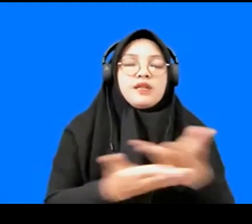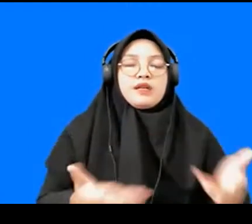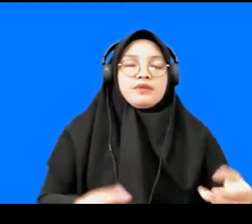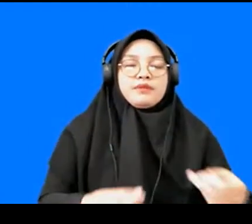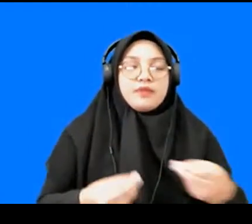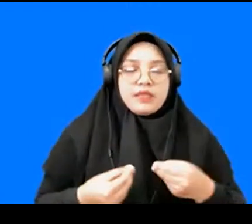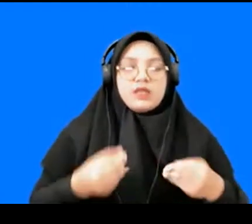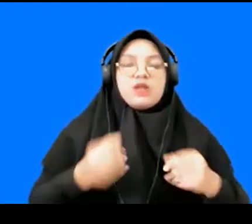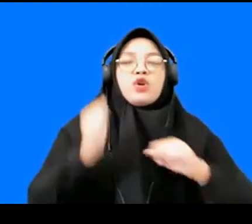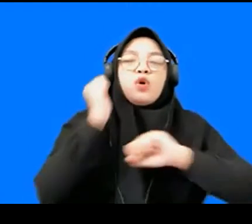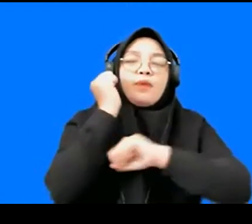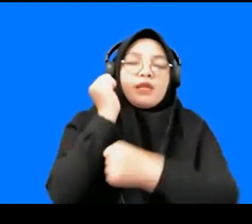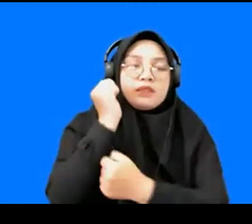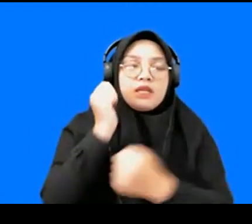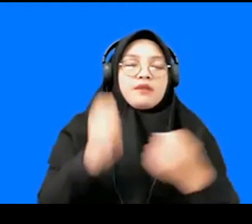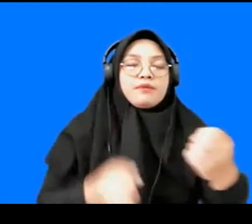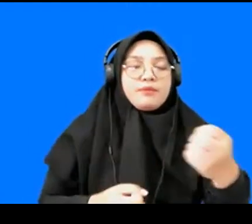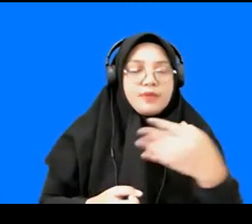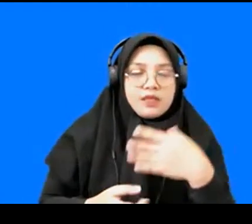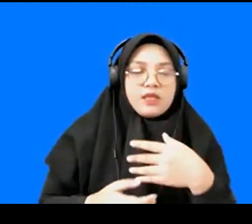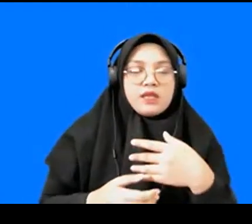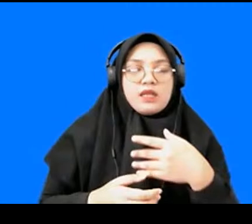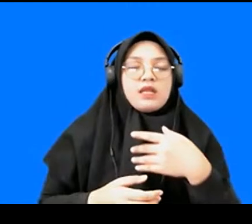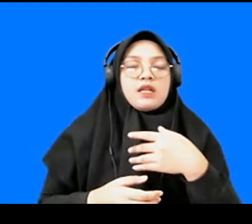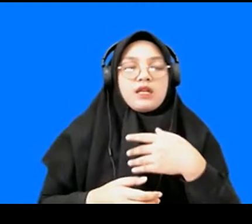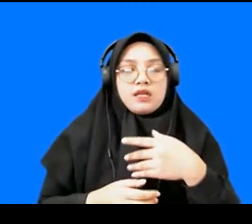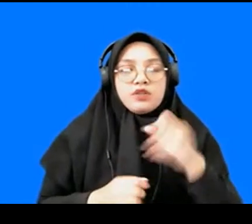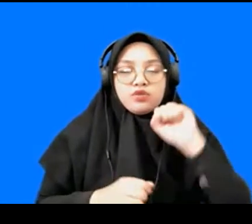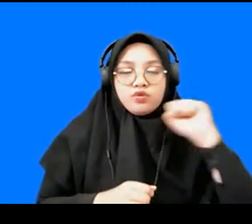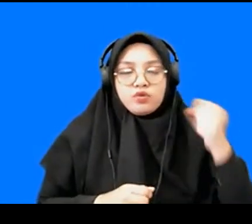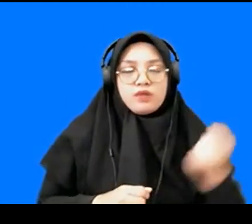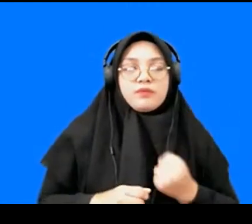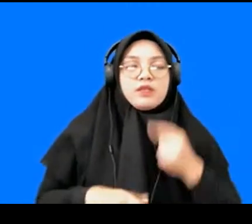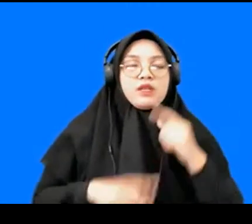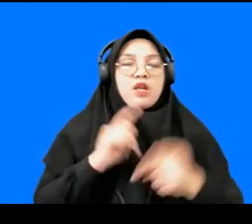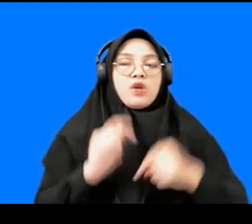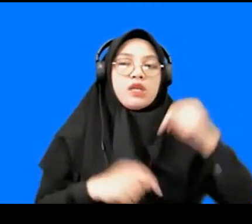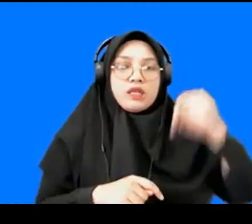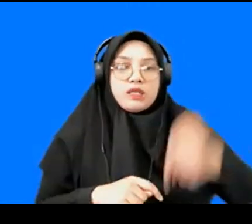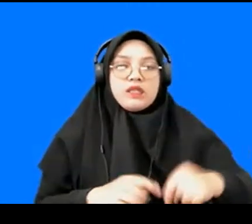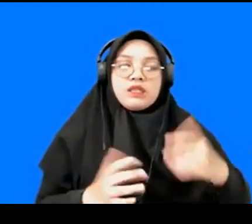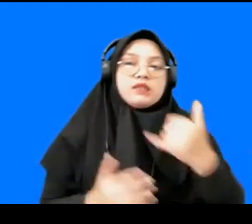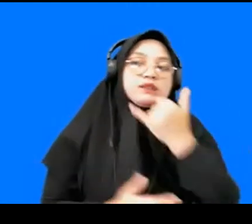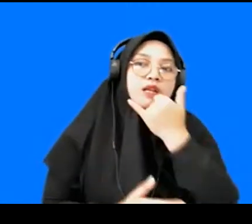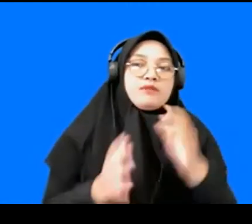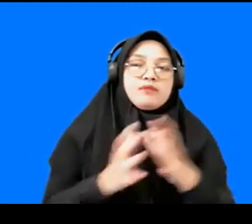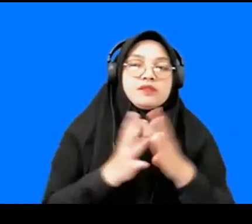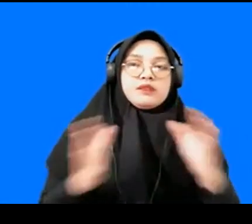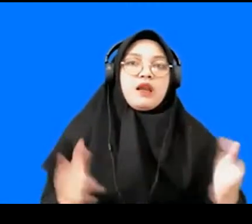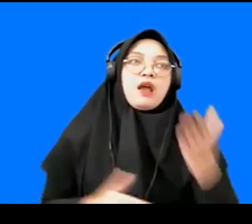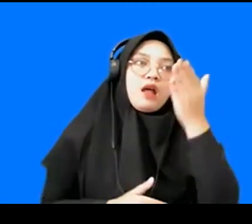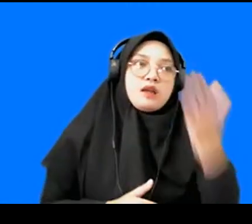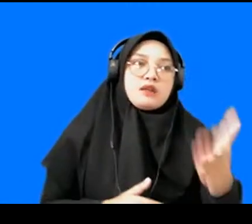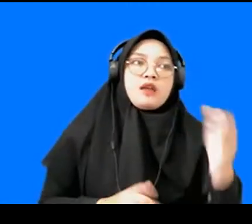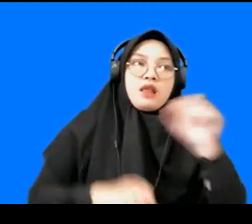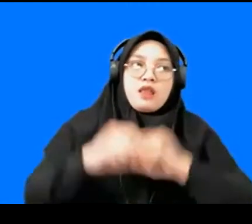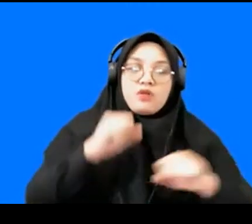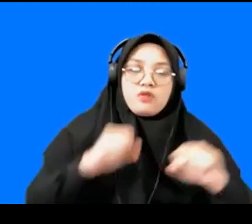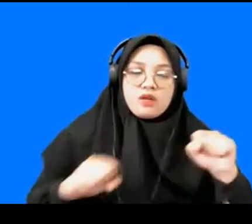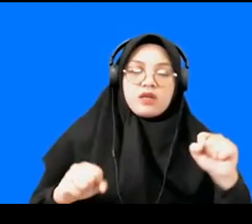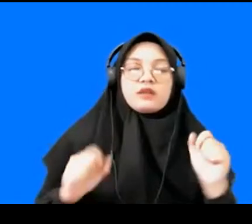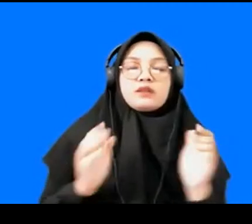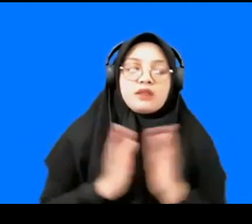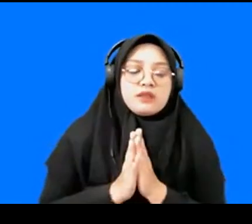biggest mistake you have made is to have the joint property, you know, property on joint name to save